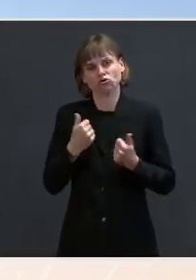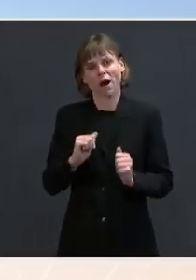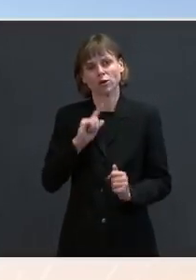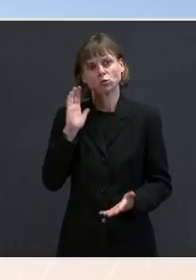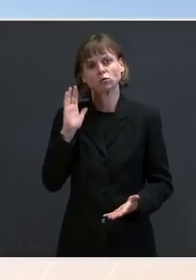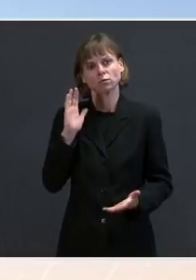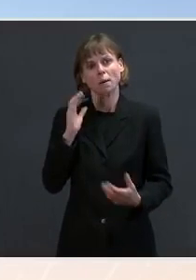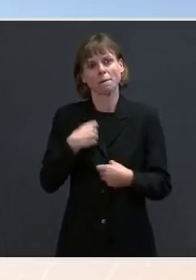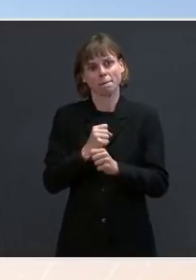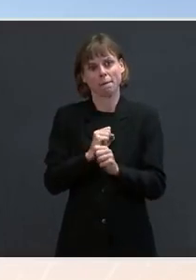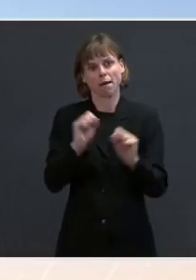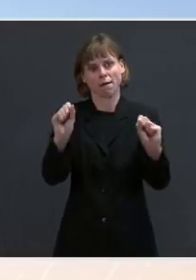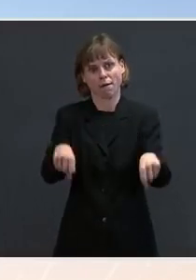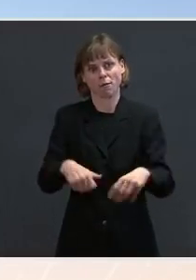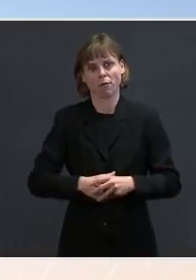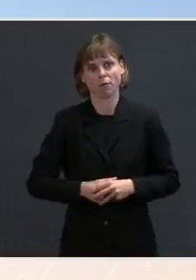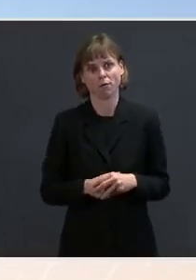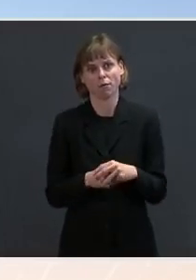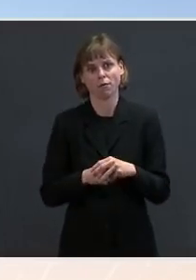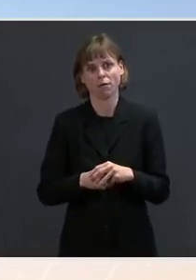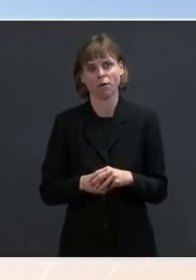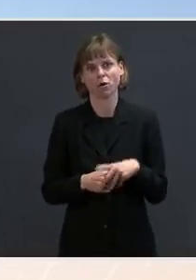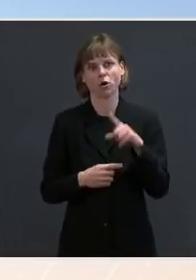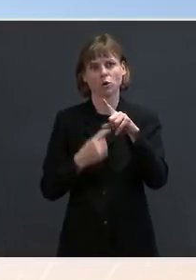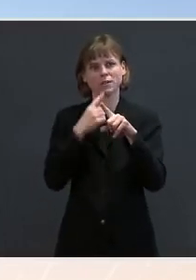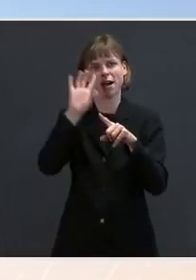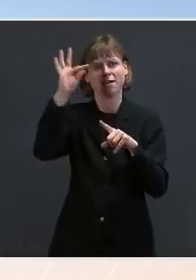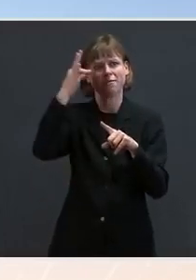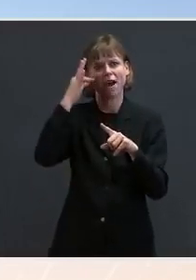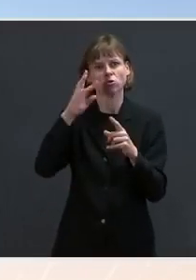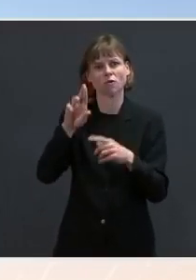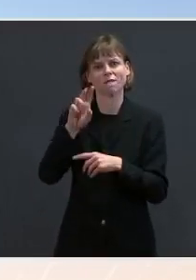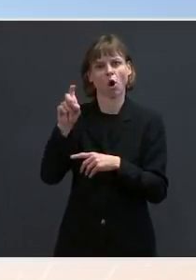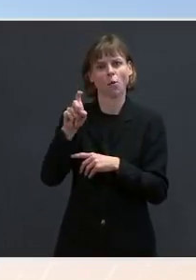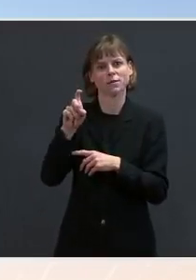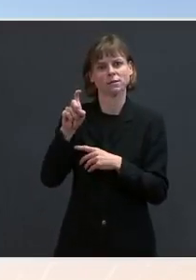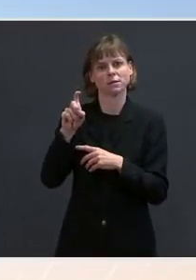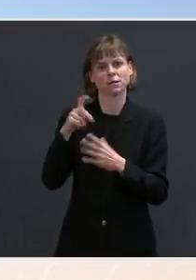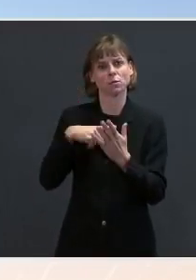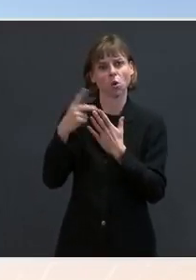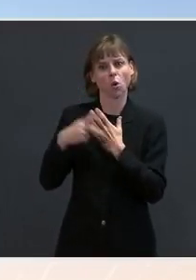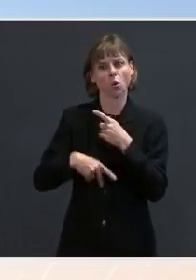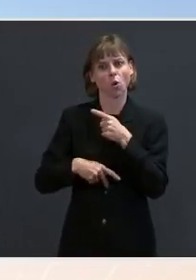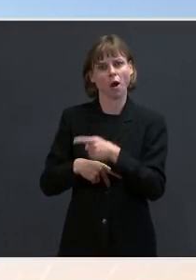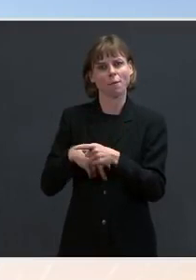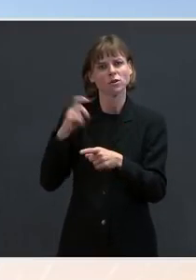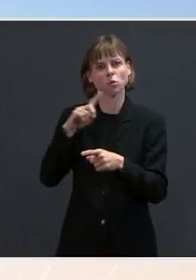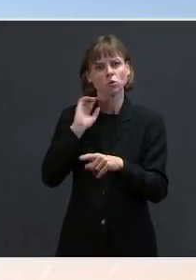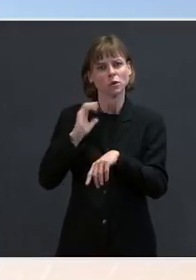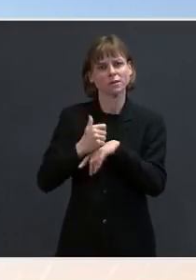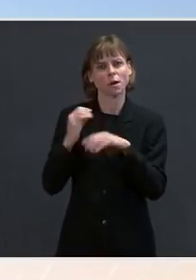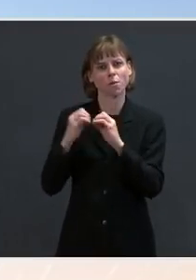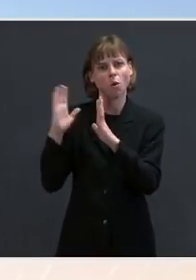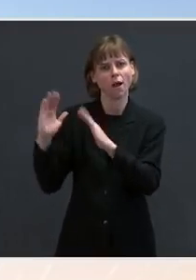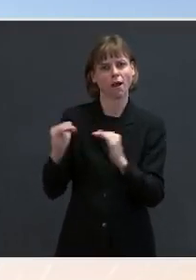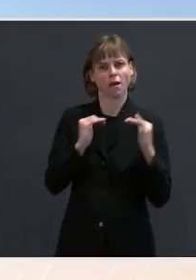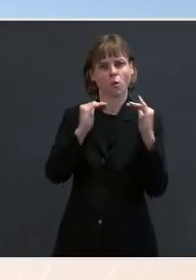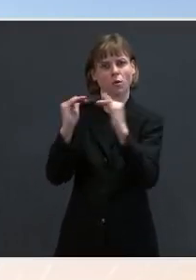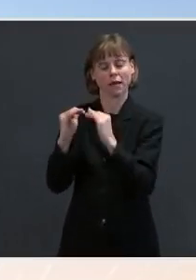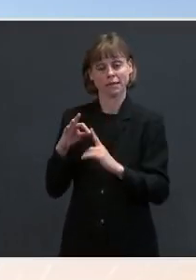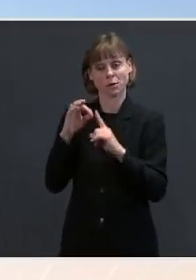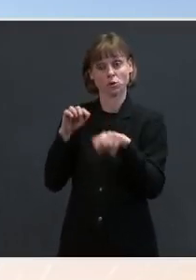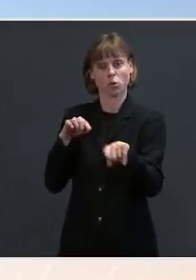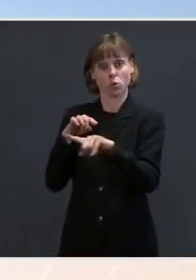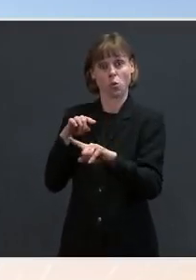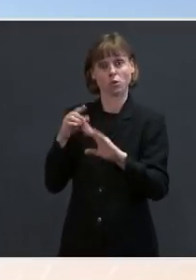You're using the federal pharmacy program, mm-hmm. which was supposed to establish more equity, especially for communities of